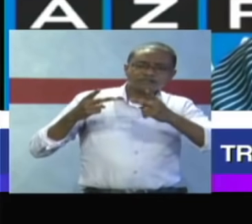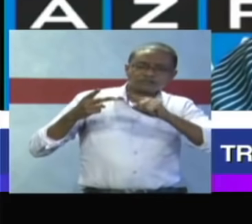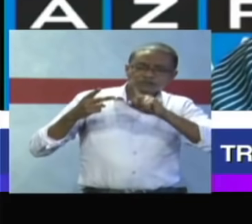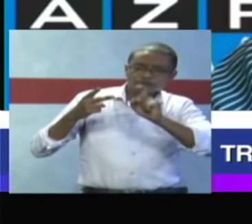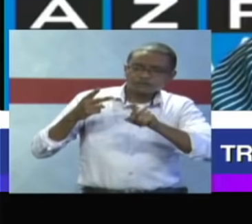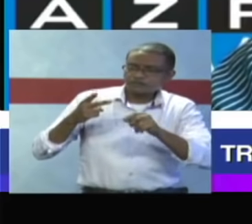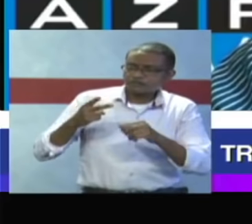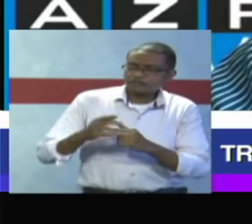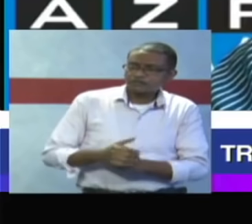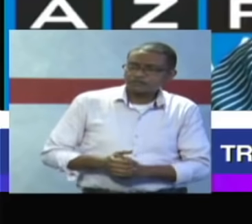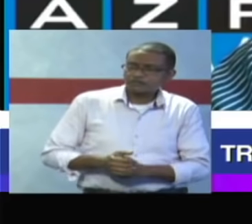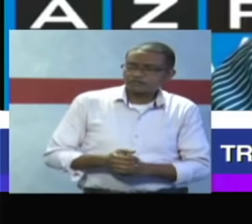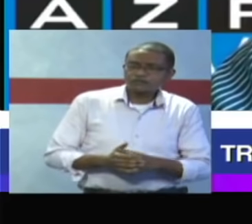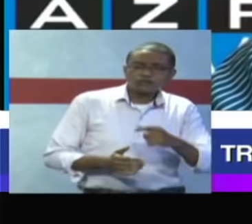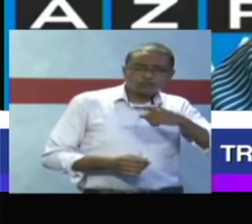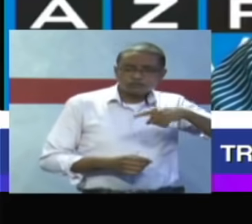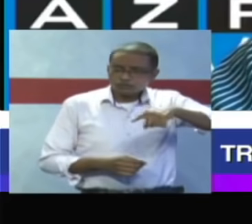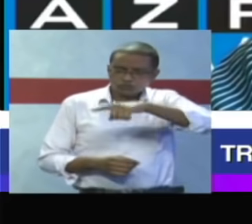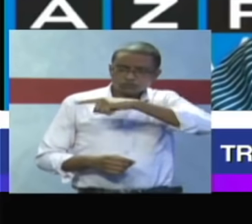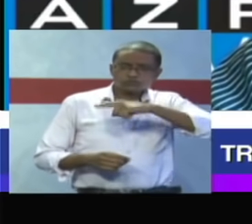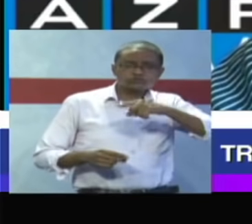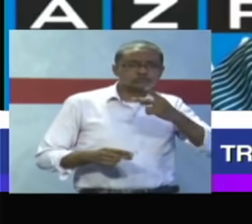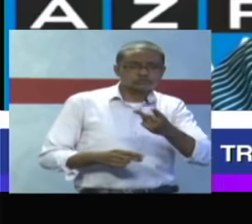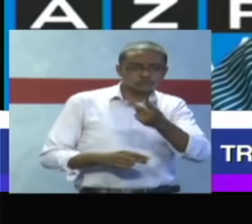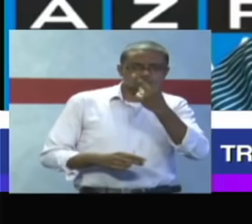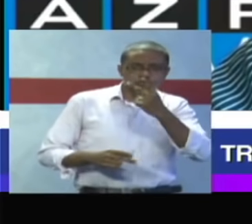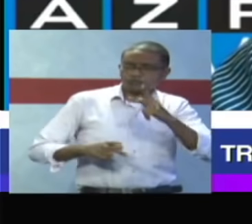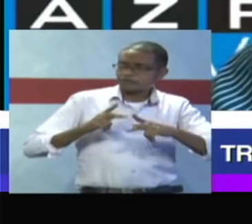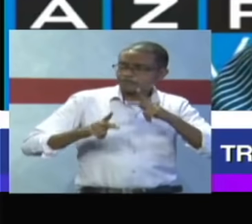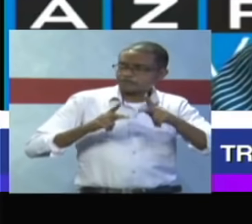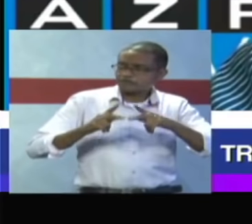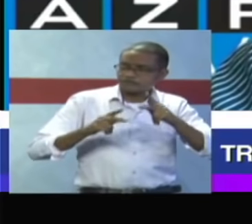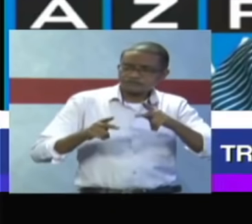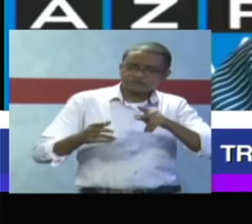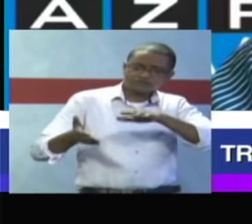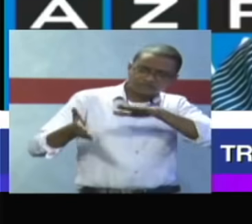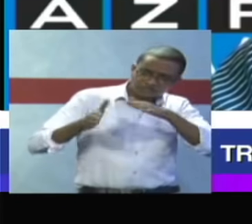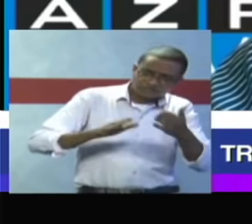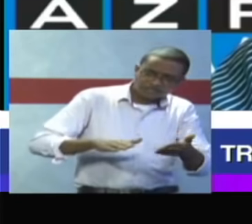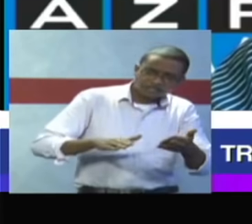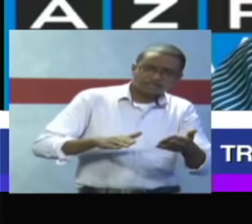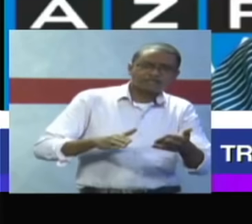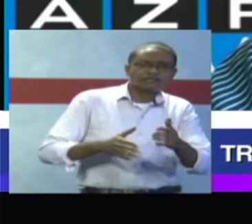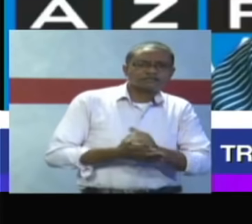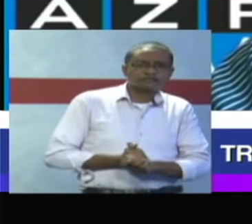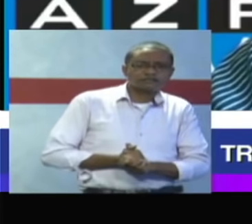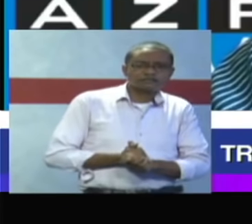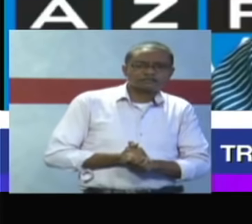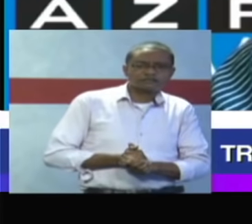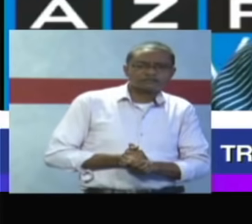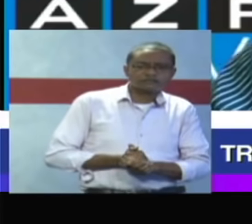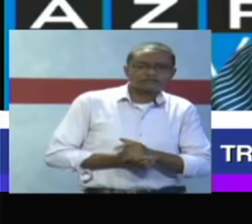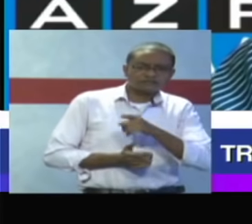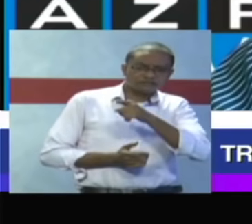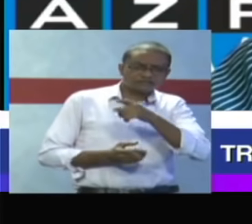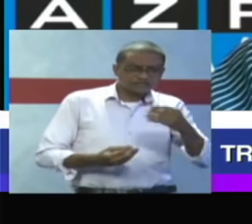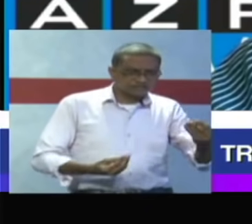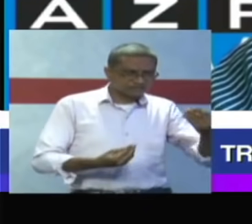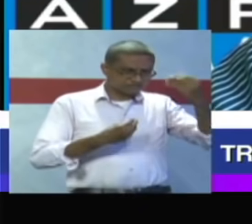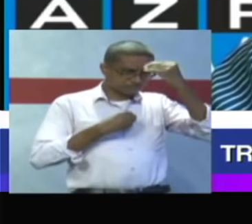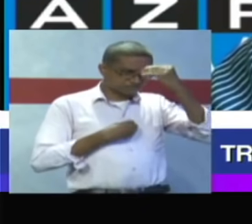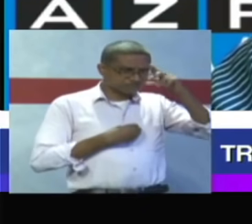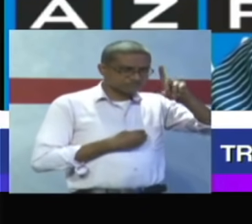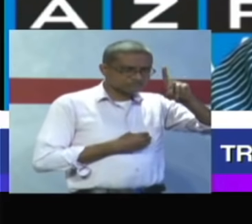us exactly the two persons who have passed away and were contracted the Delta